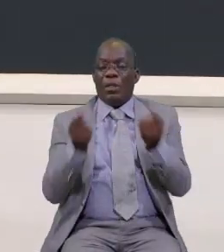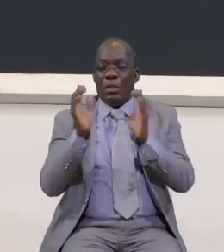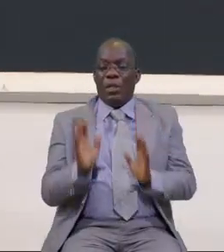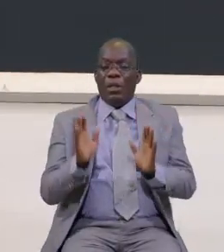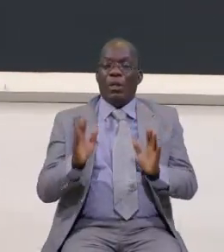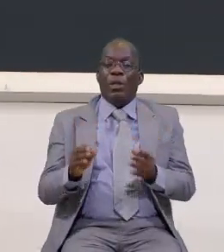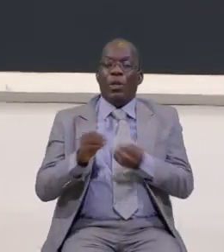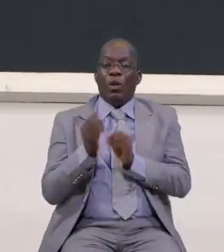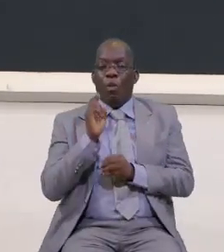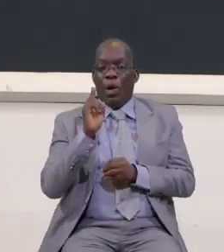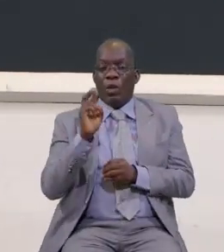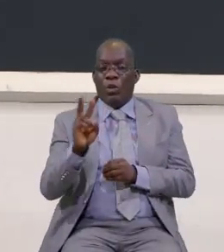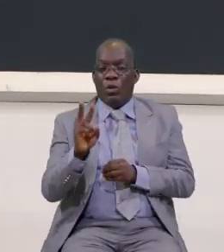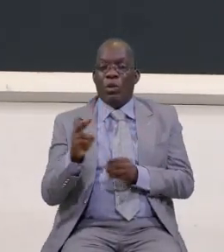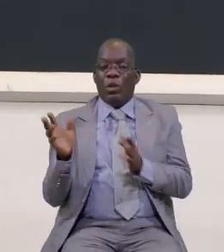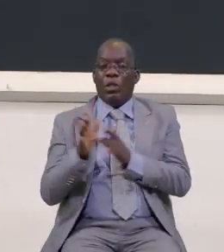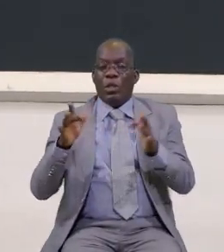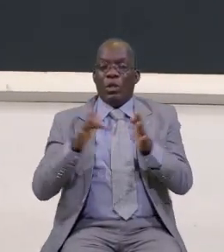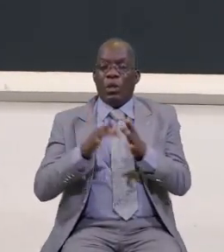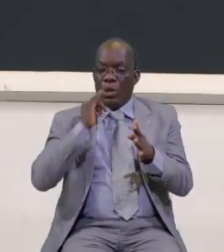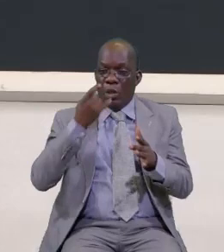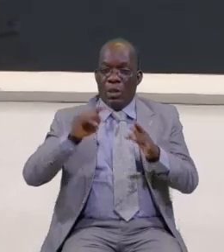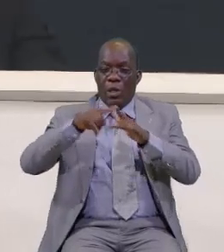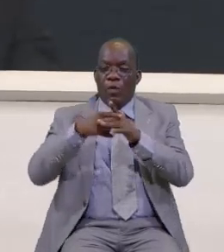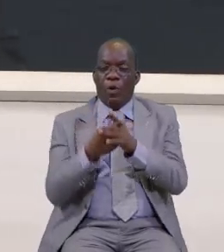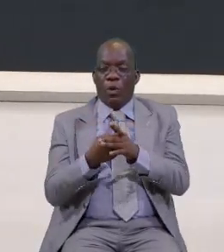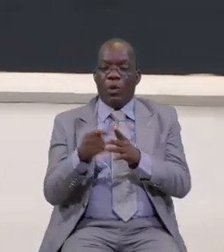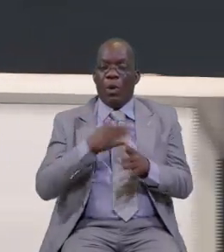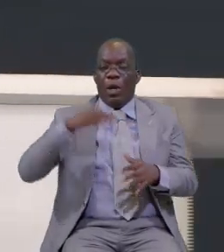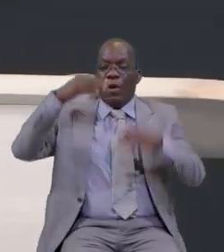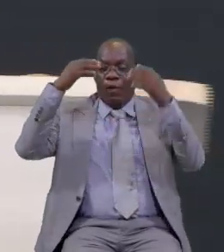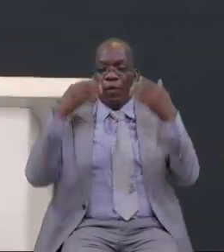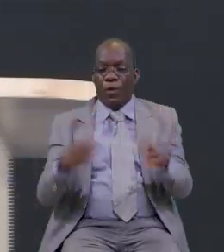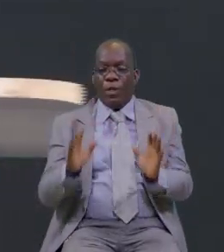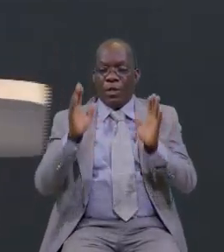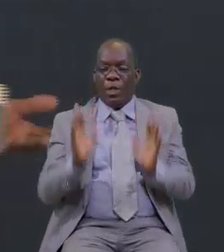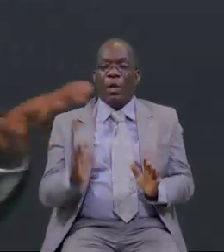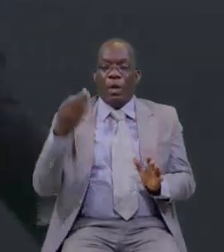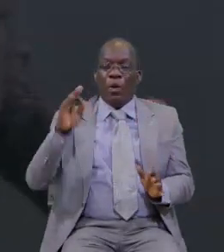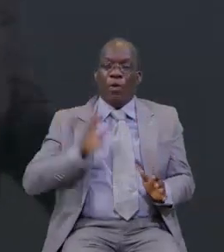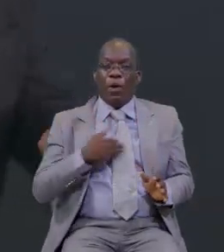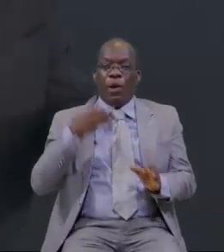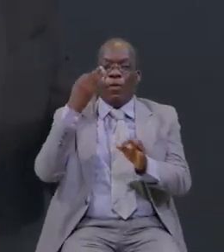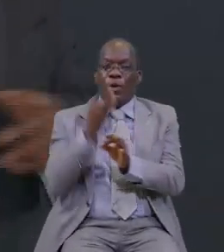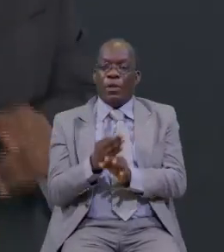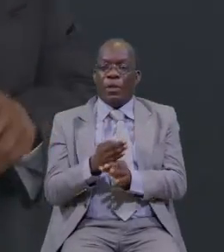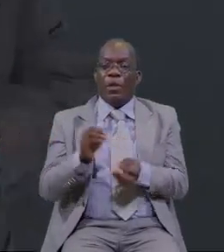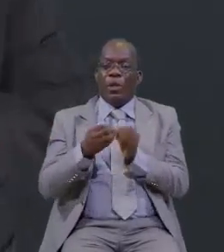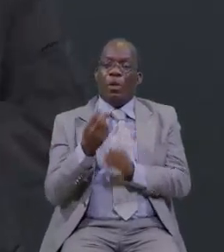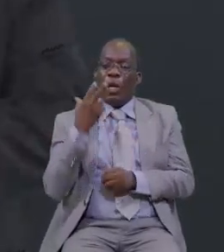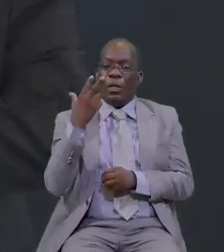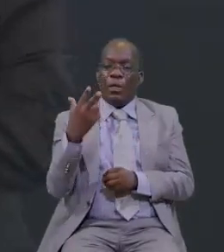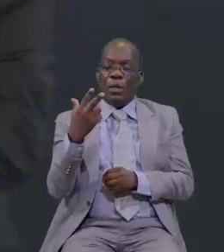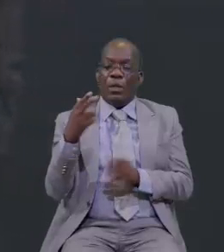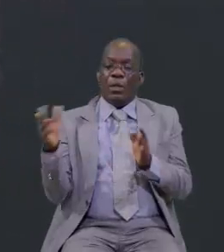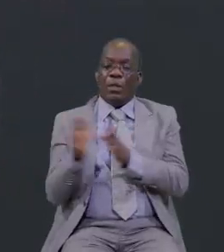the author and the finisher of our faith. And number three, Jesus is